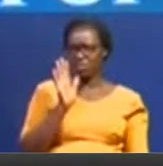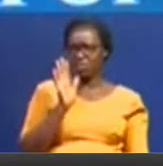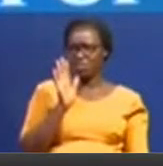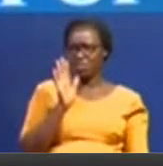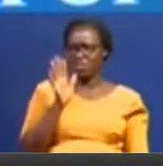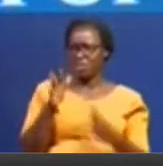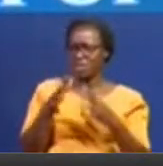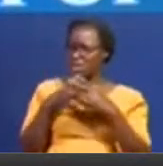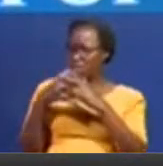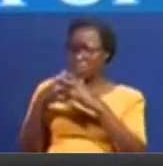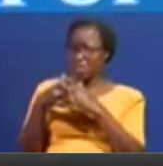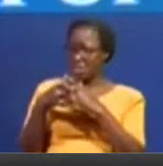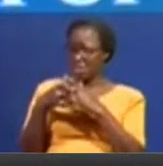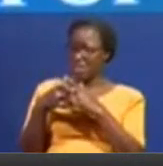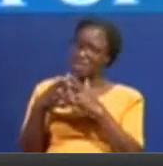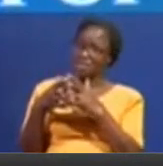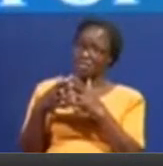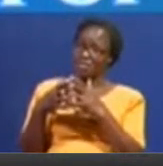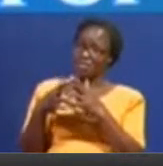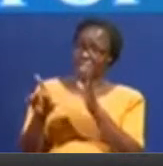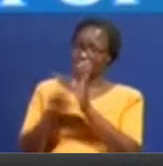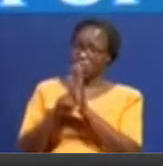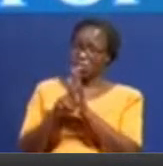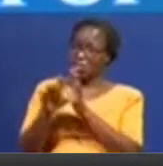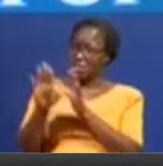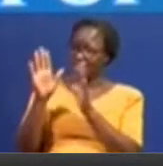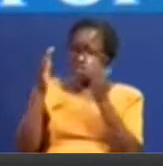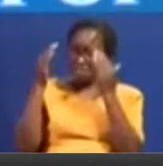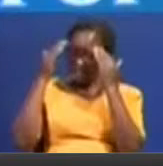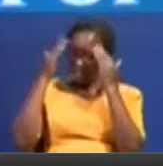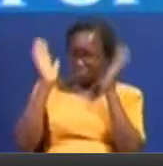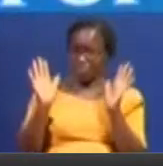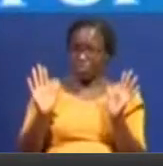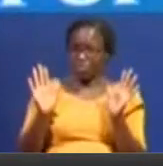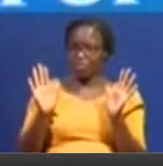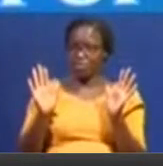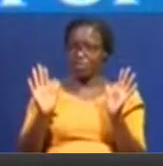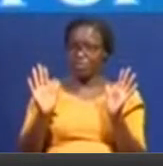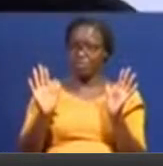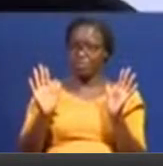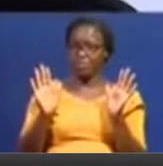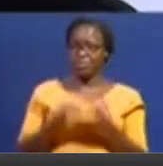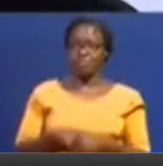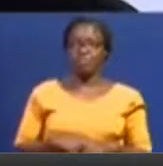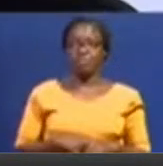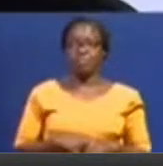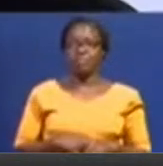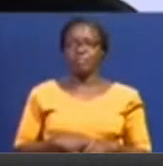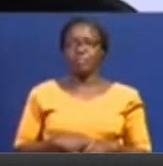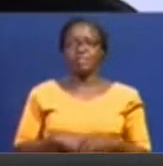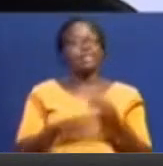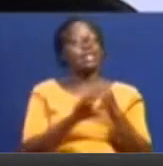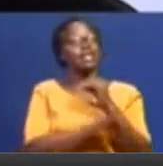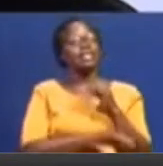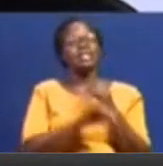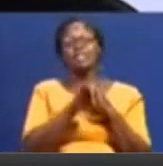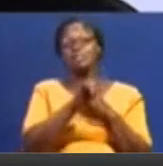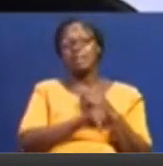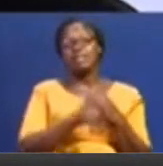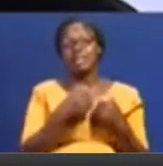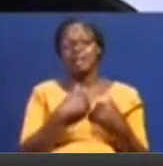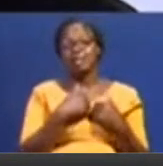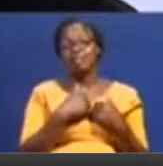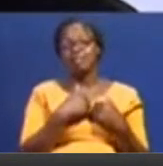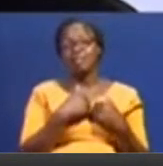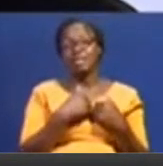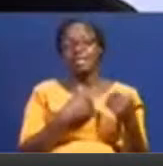said to do it, I'm not aware of the law, of their law that provides for that. Yeah. So there are countries that do that,